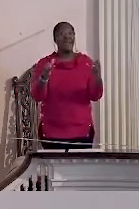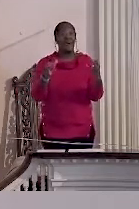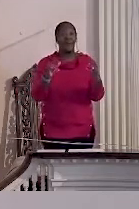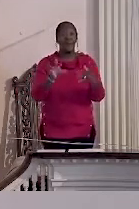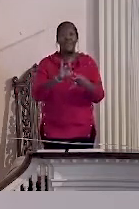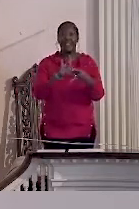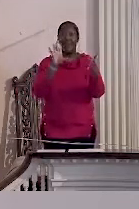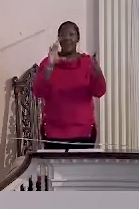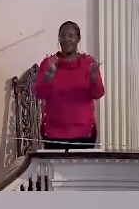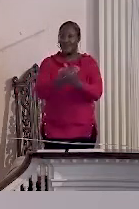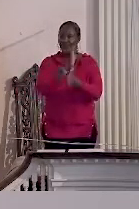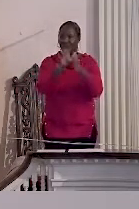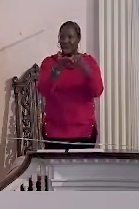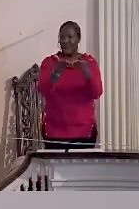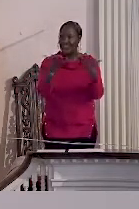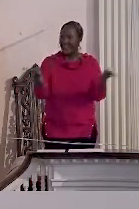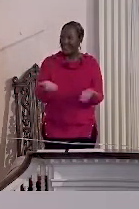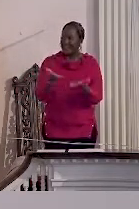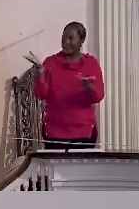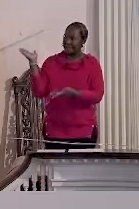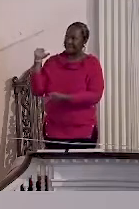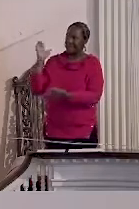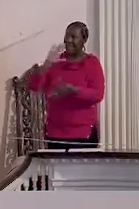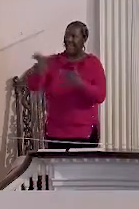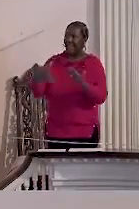Souls. Yeah!